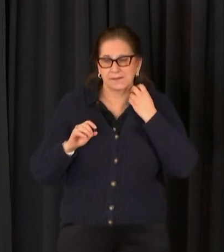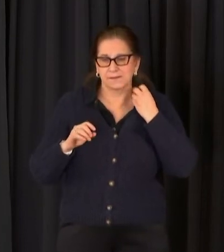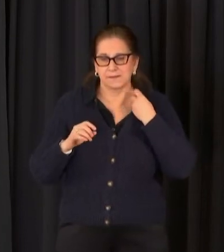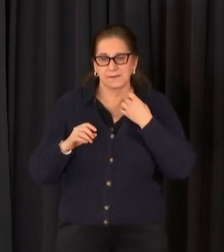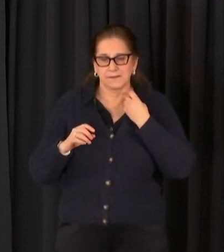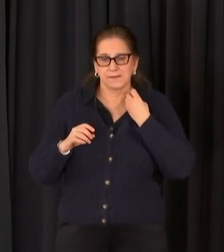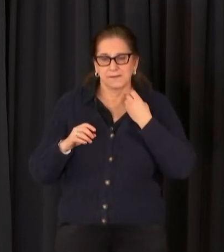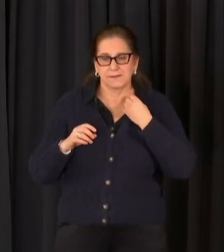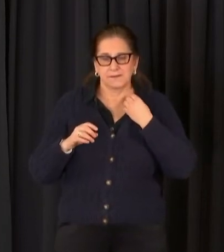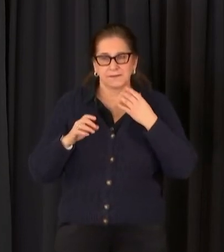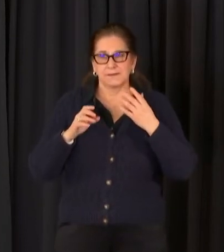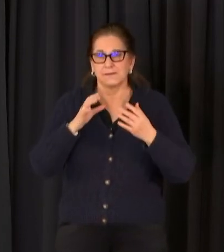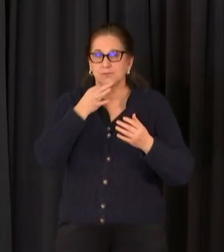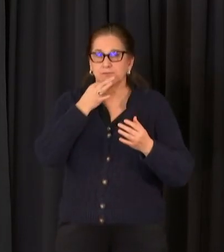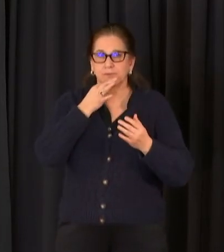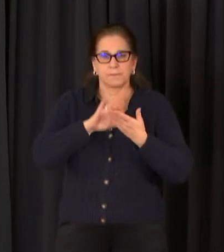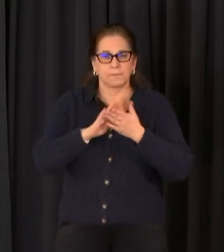time?